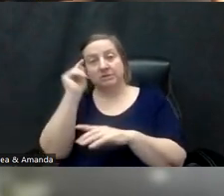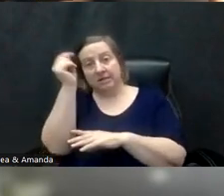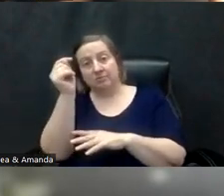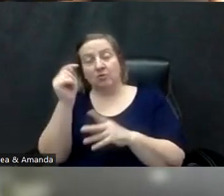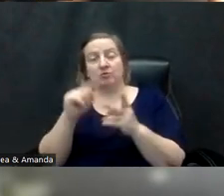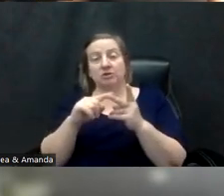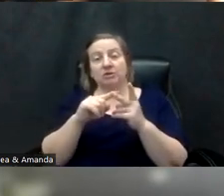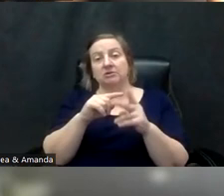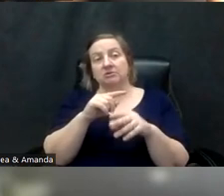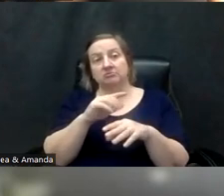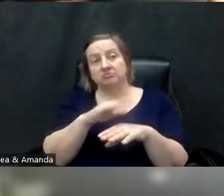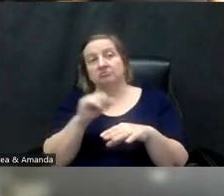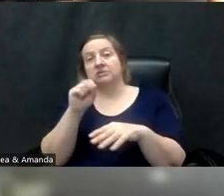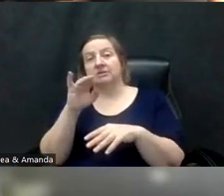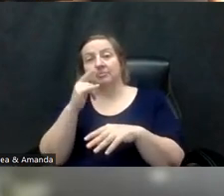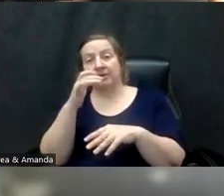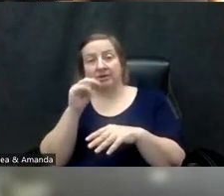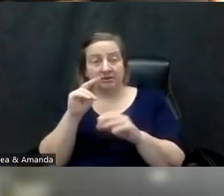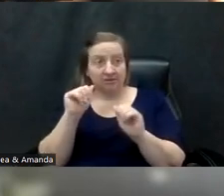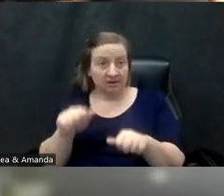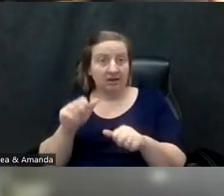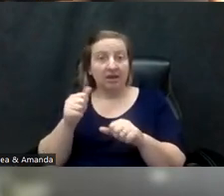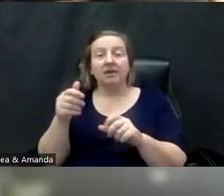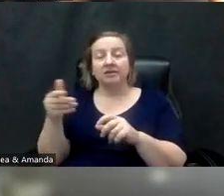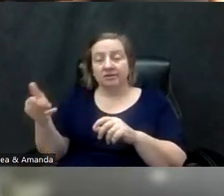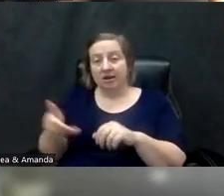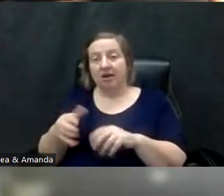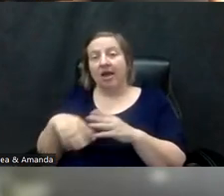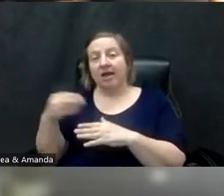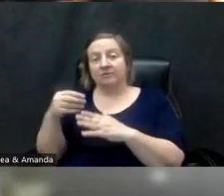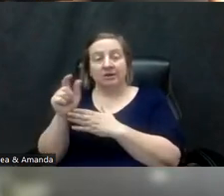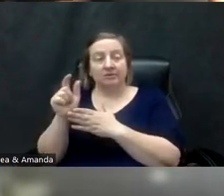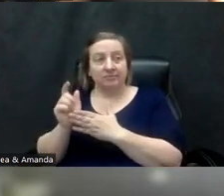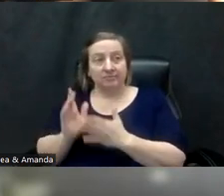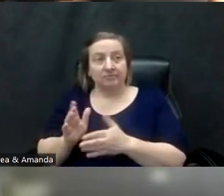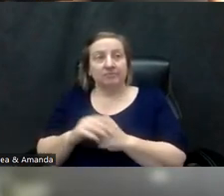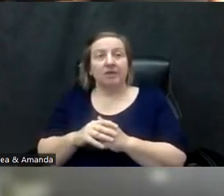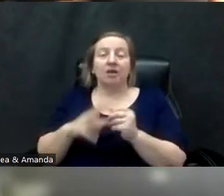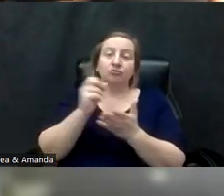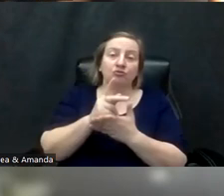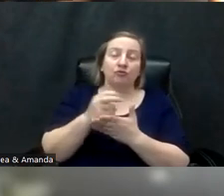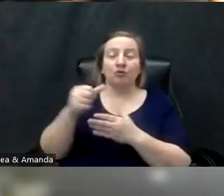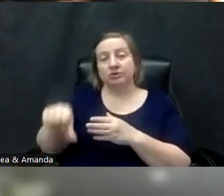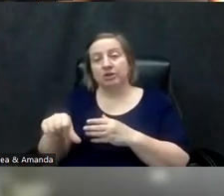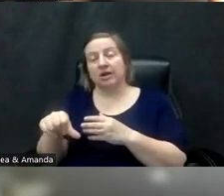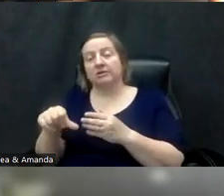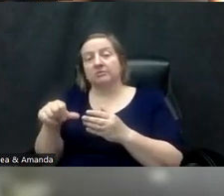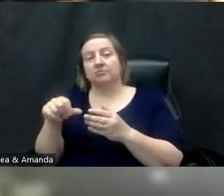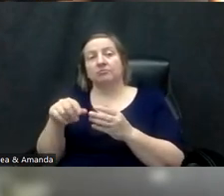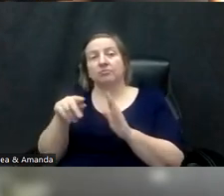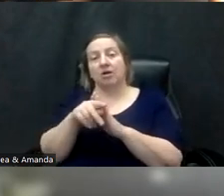can hire outside counsel. They approve or reject police department policies. City council has the final